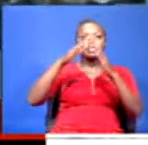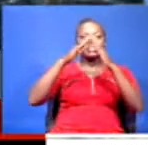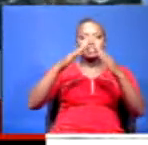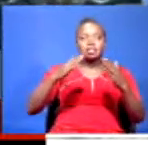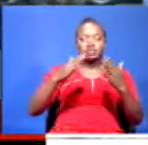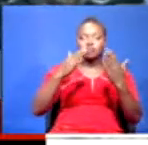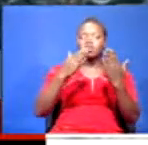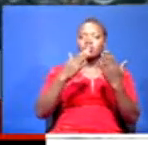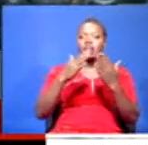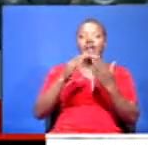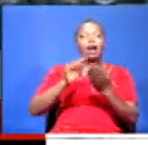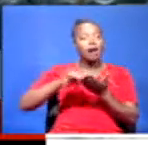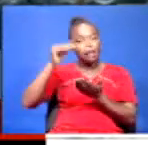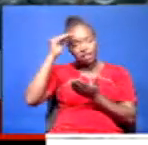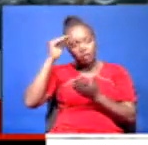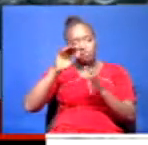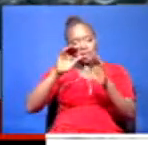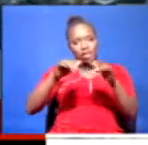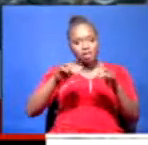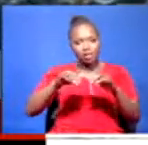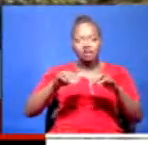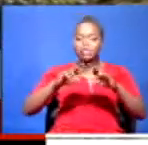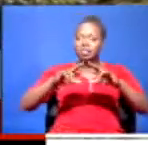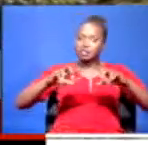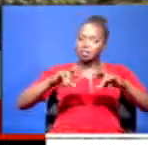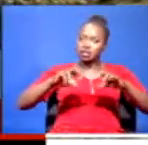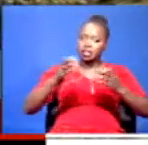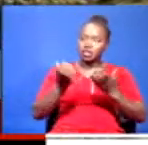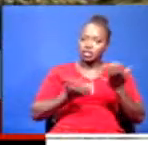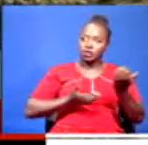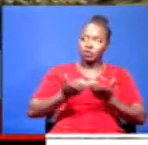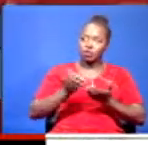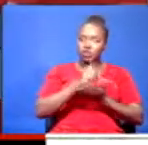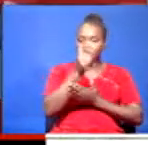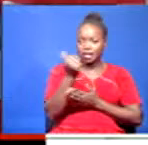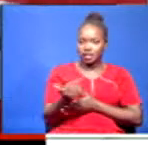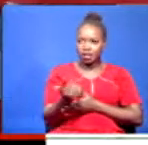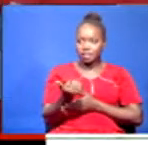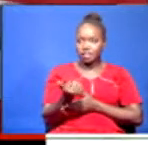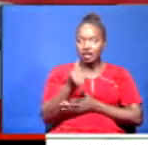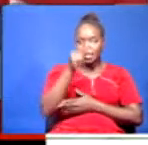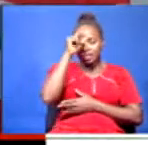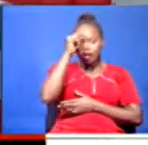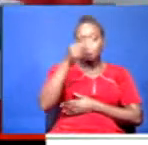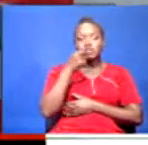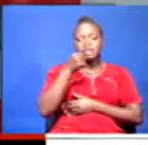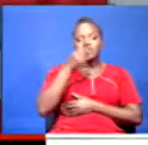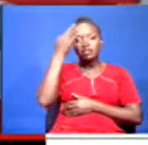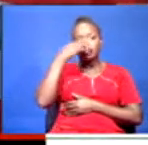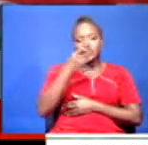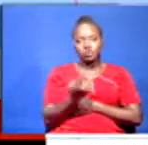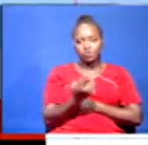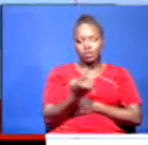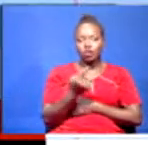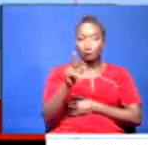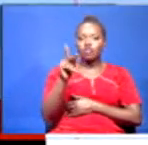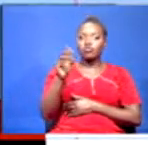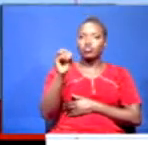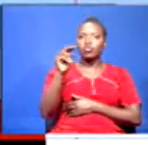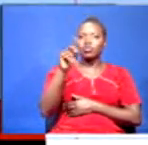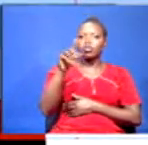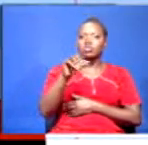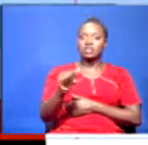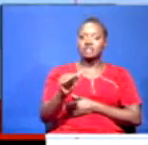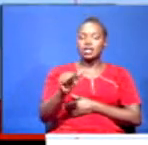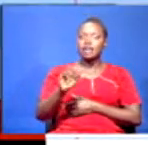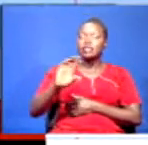academia, agricultural research and commercial, among others. The government says Phase 1 of Konza Technopolis, which is more